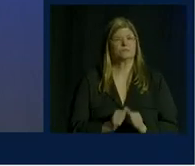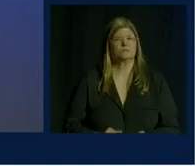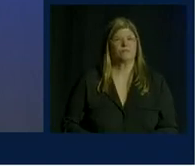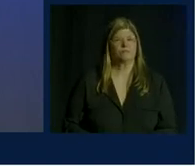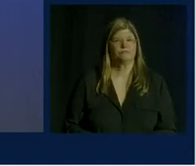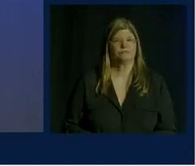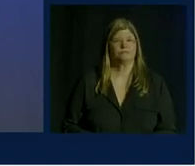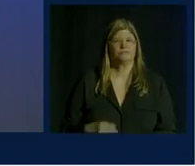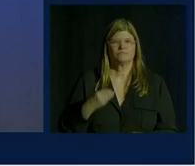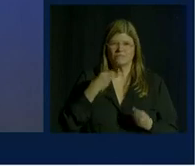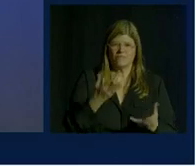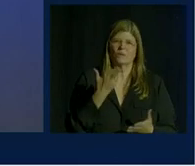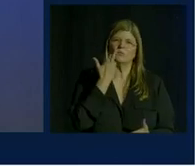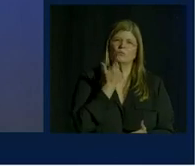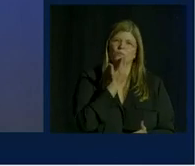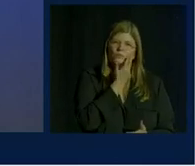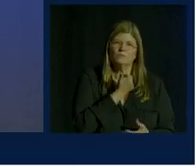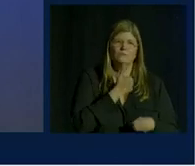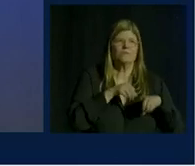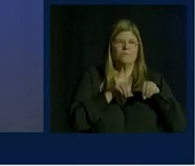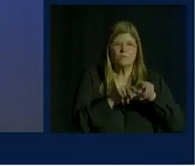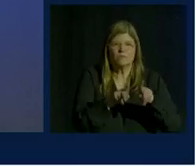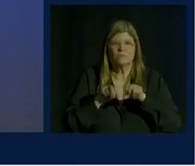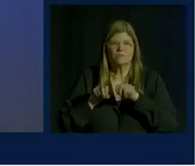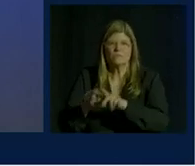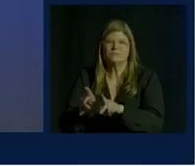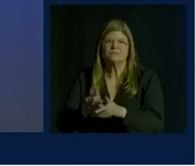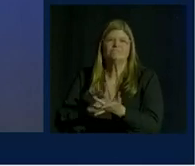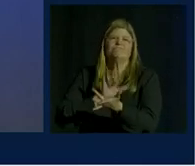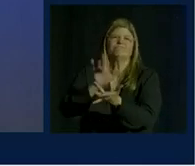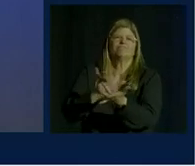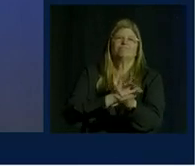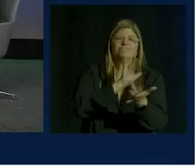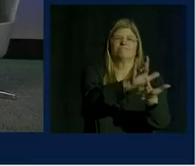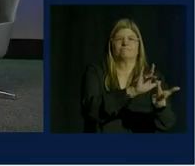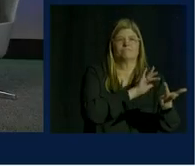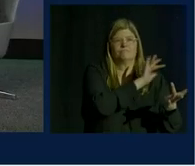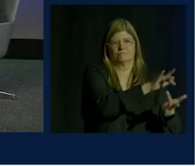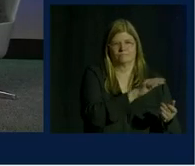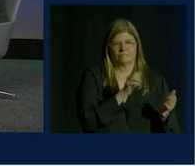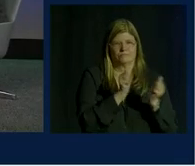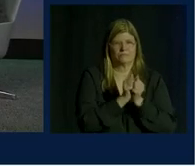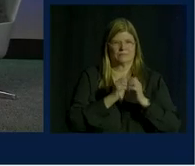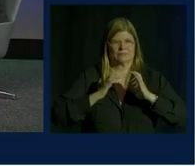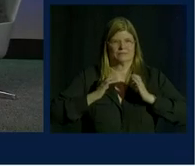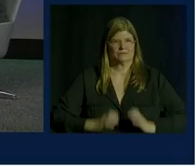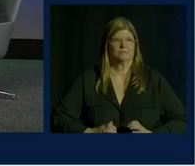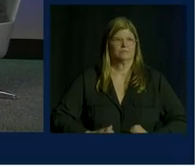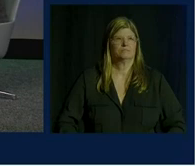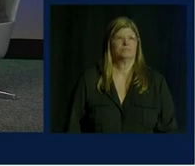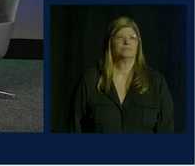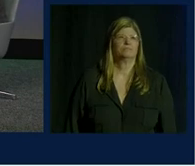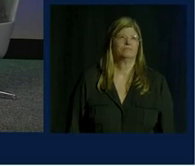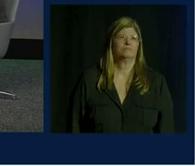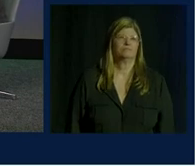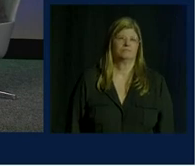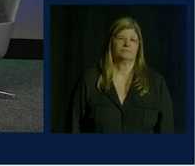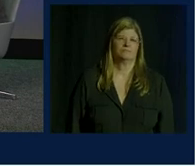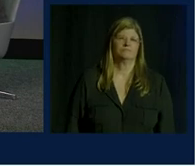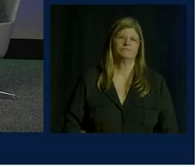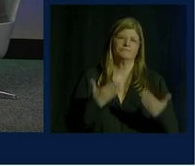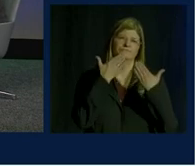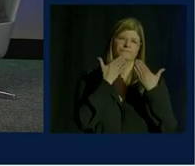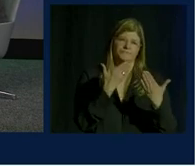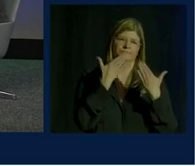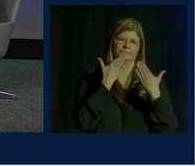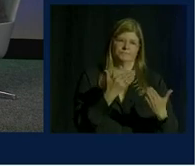as possible, and that's what we're really trying to work on and look forward to doing. Well, I want to thank both you, Josh and Andre, for being